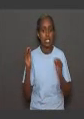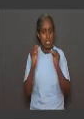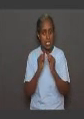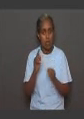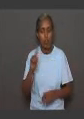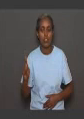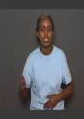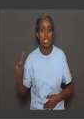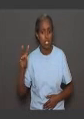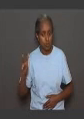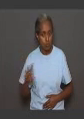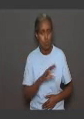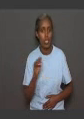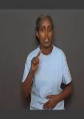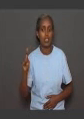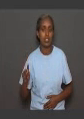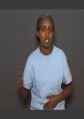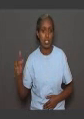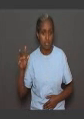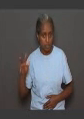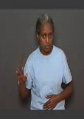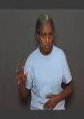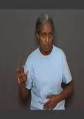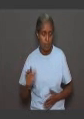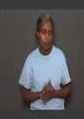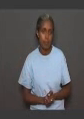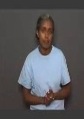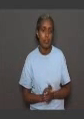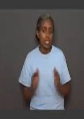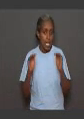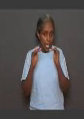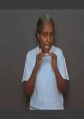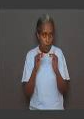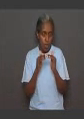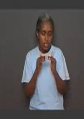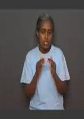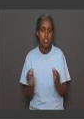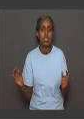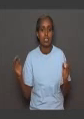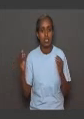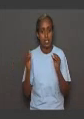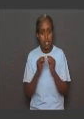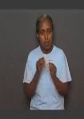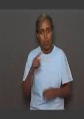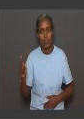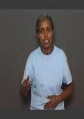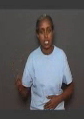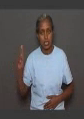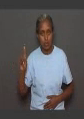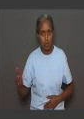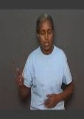of Z2 and Z3 equal the sum of